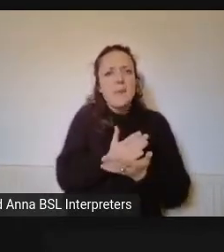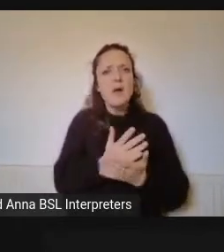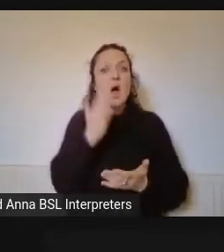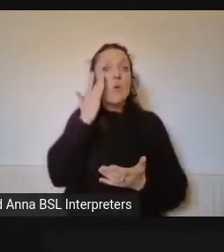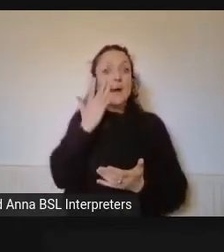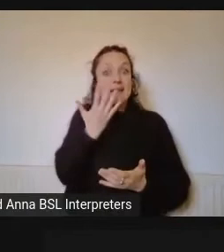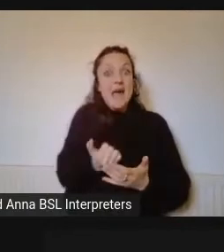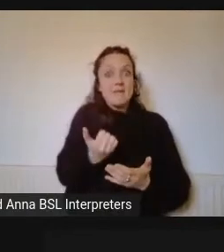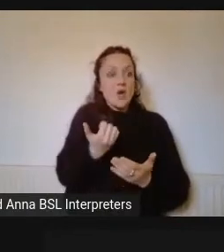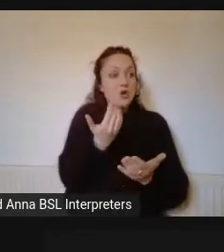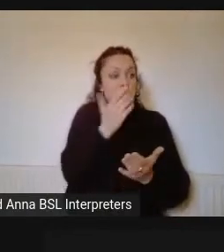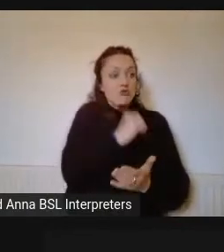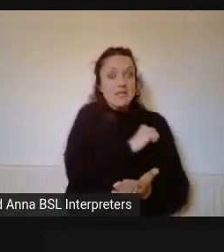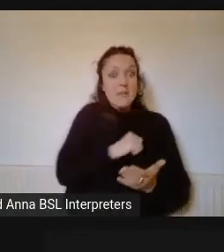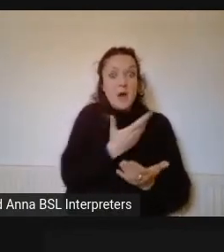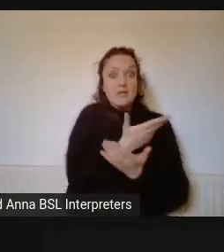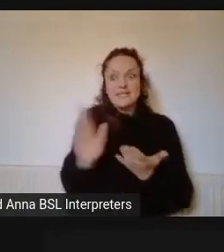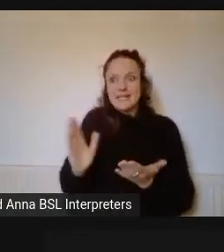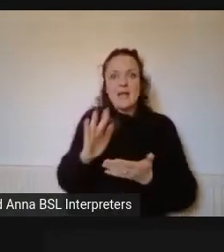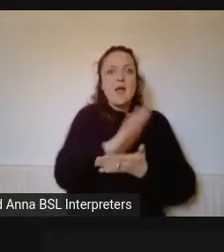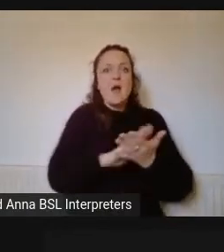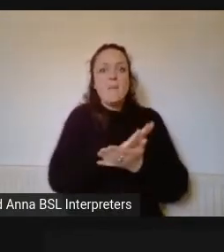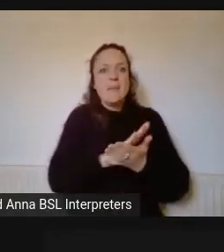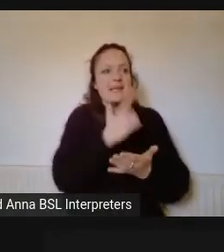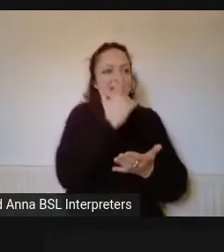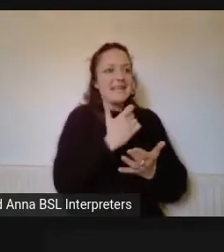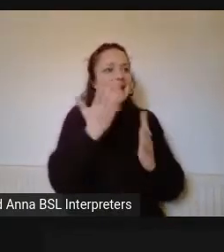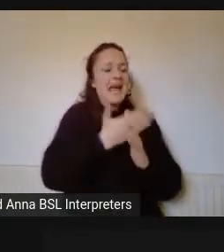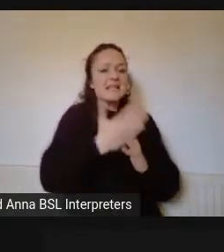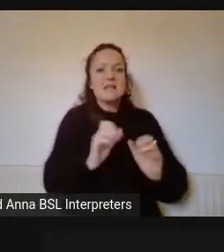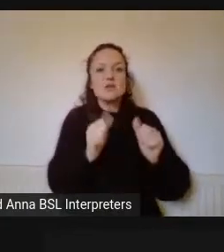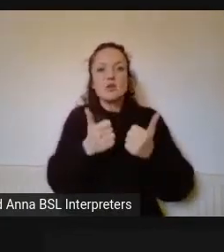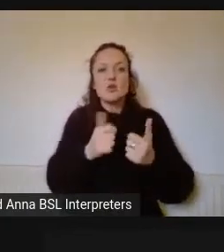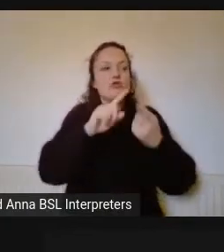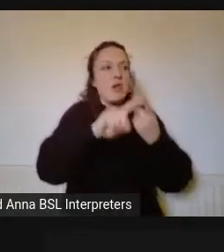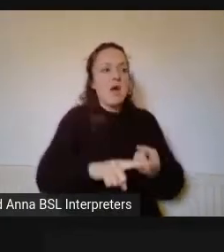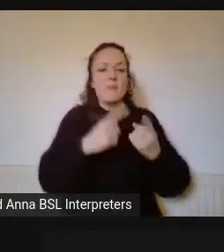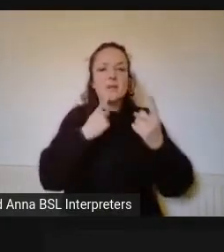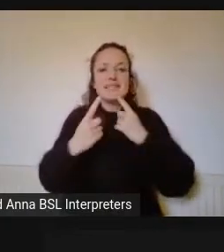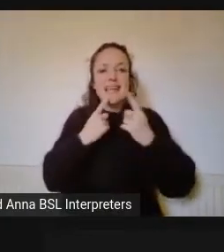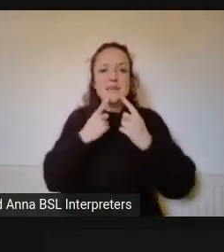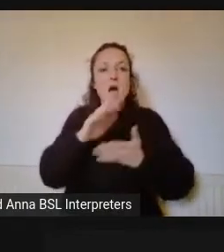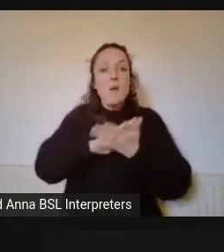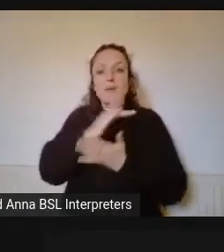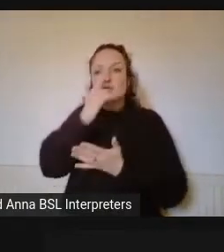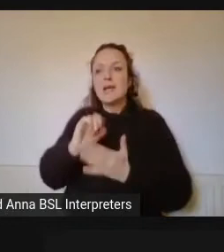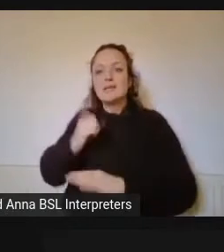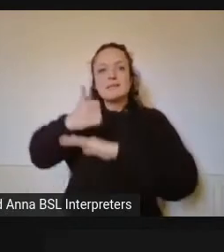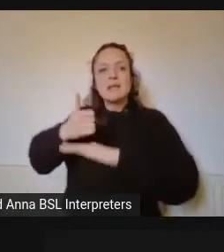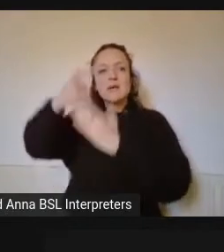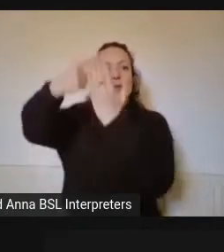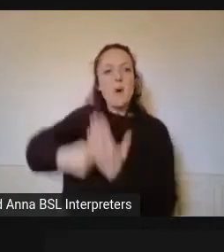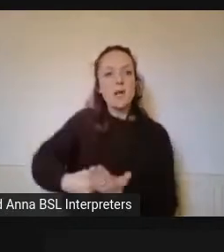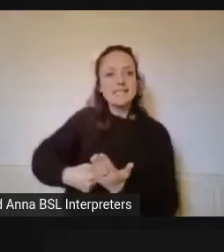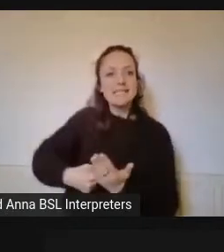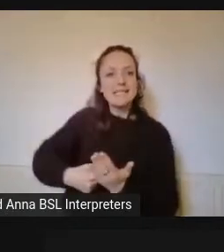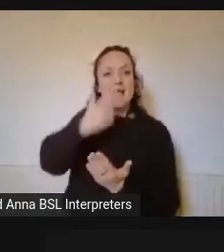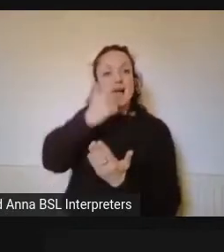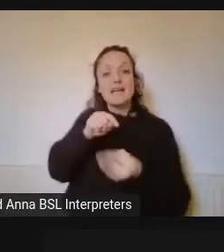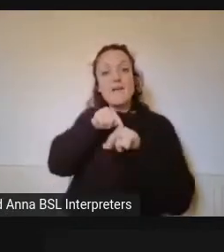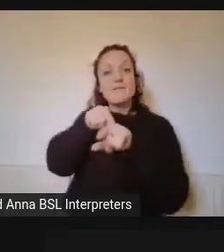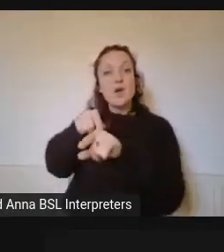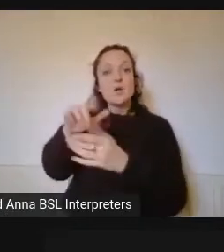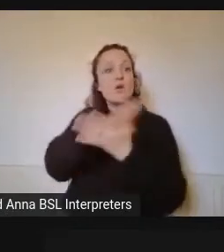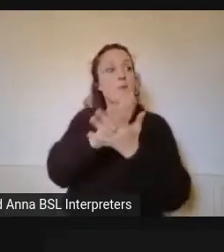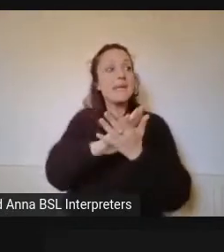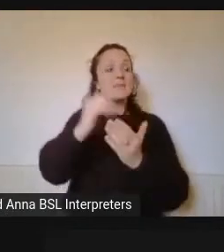of good, reliable data. And good, reliable data can lead to good policy. And we also know the opposite effect is, you know,